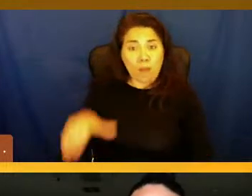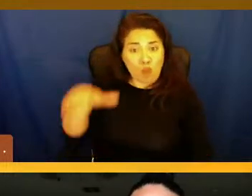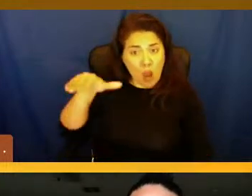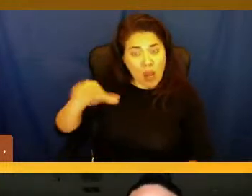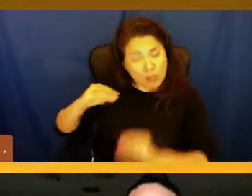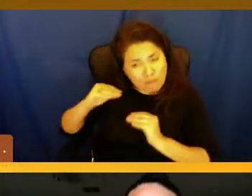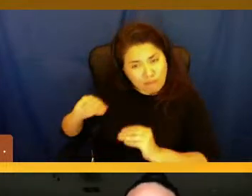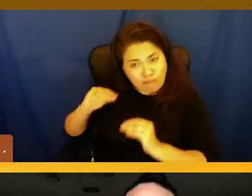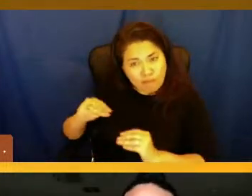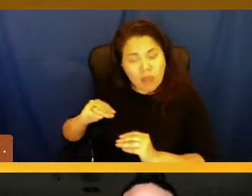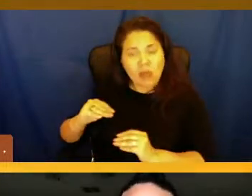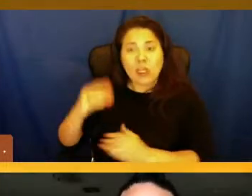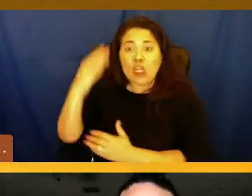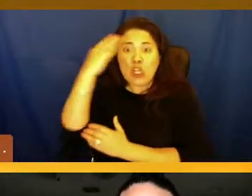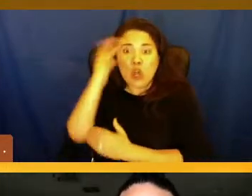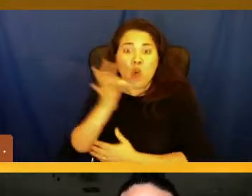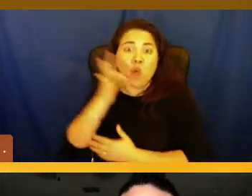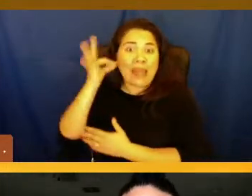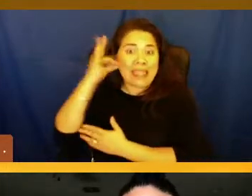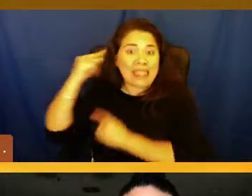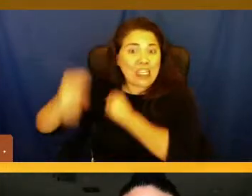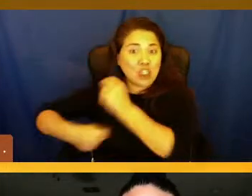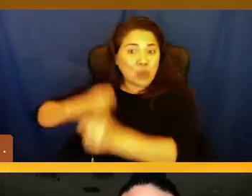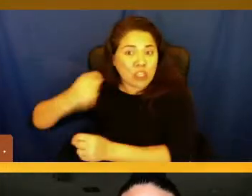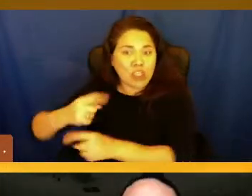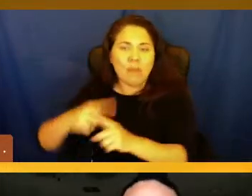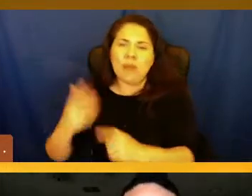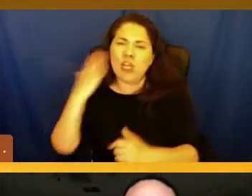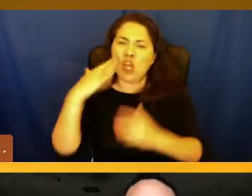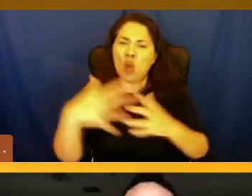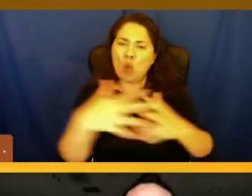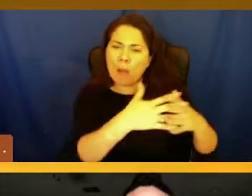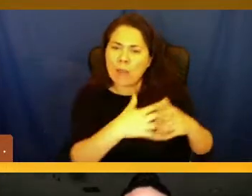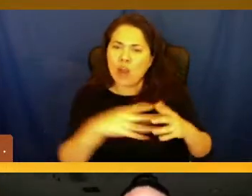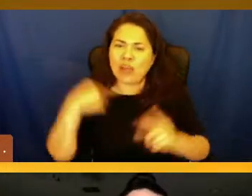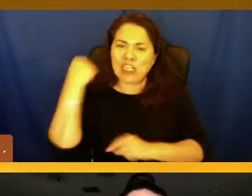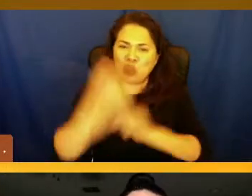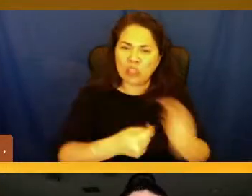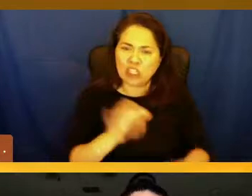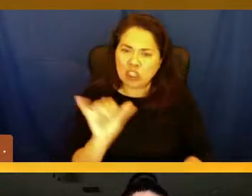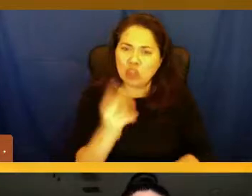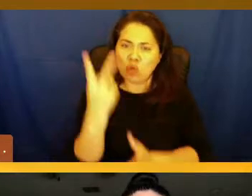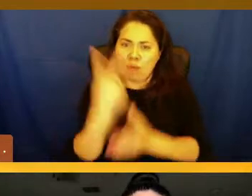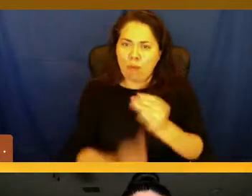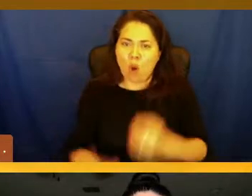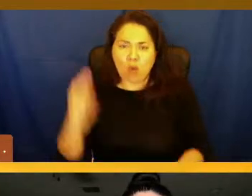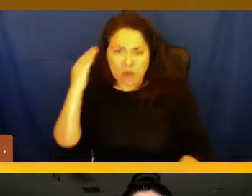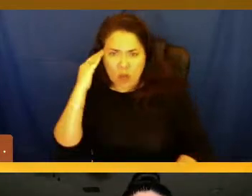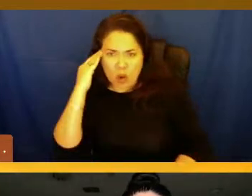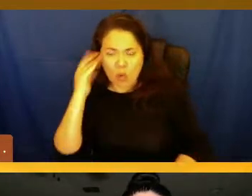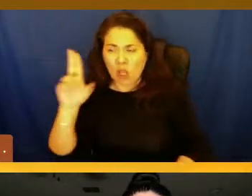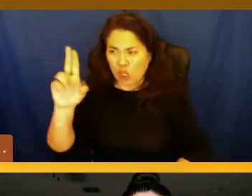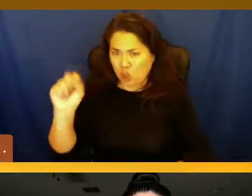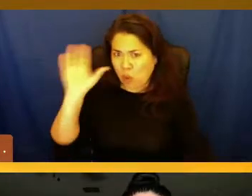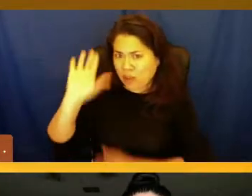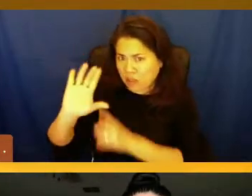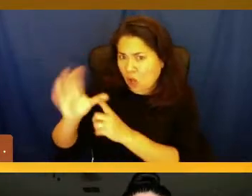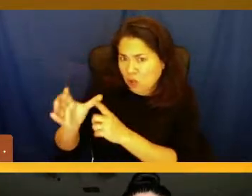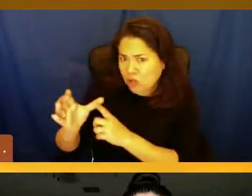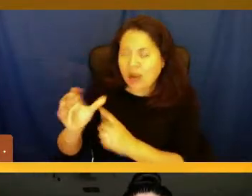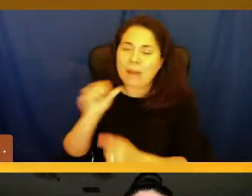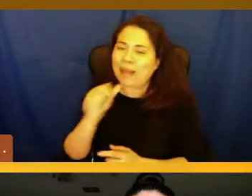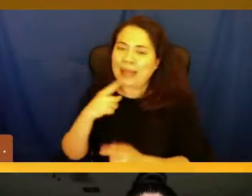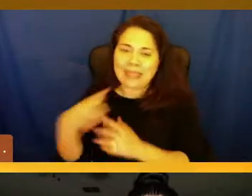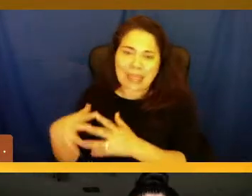traditions and know how to be bicultural. They know how to be in the U.S. culture. I'm not going to say American